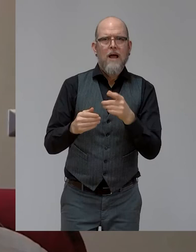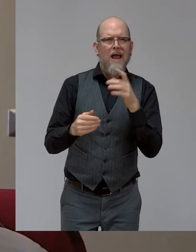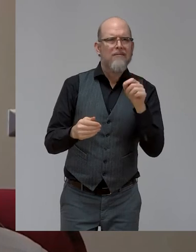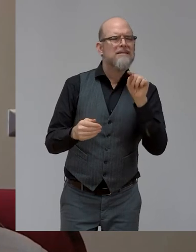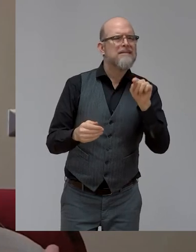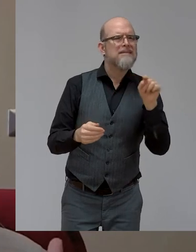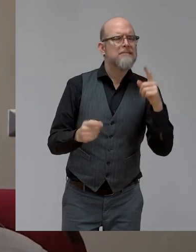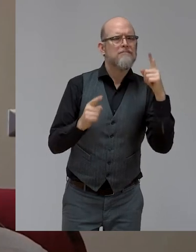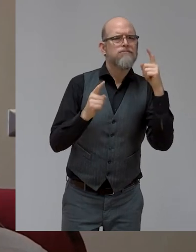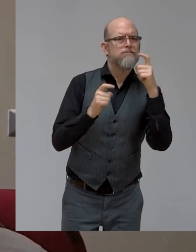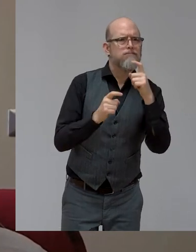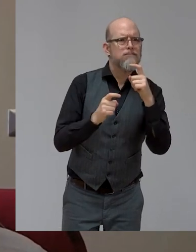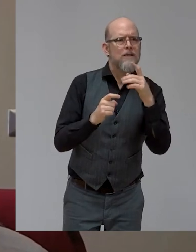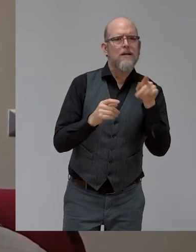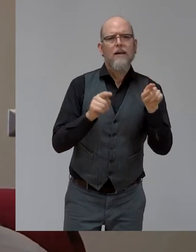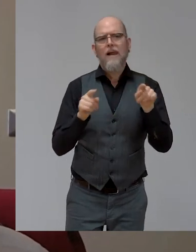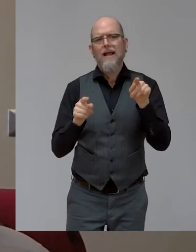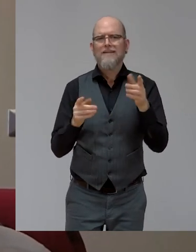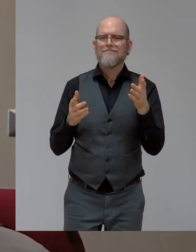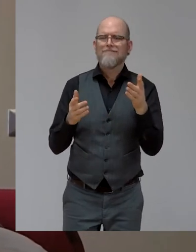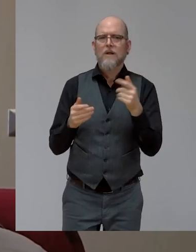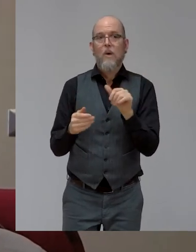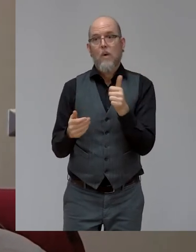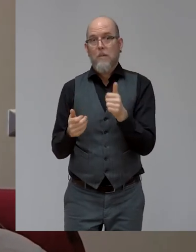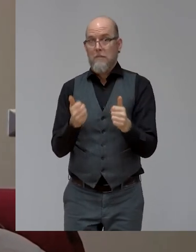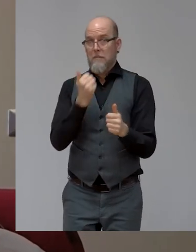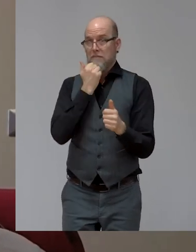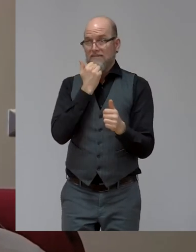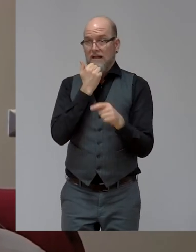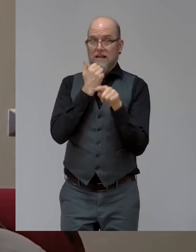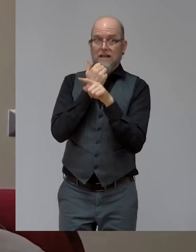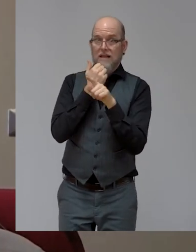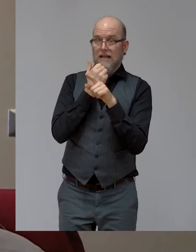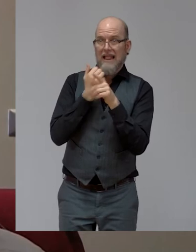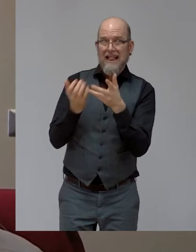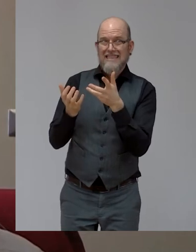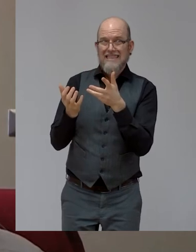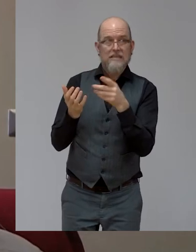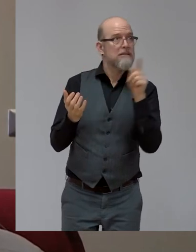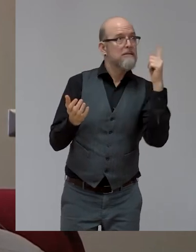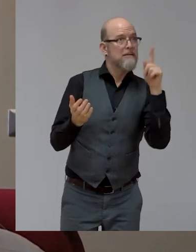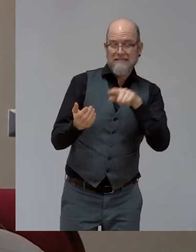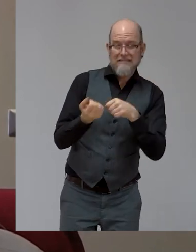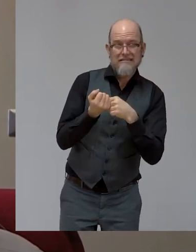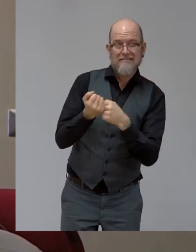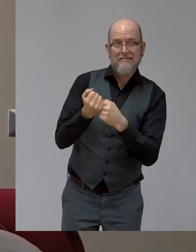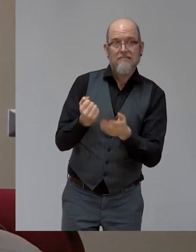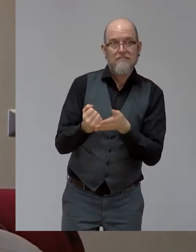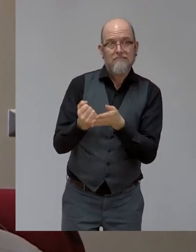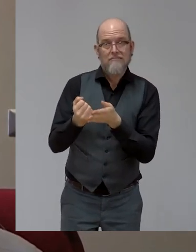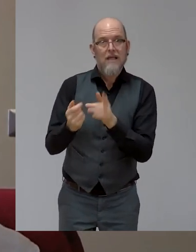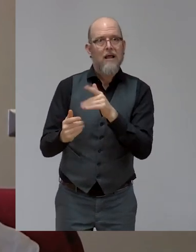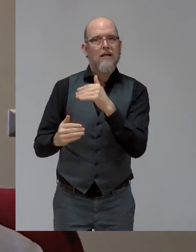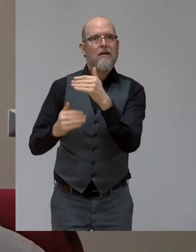the creativity and private push drop considerably, since it will be easier to wait for a solution to the problem